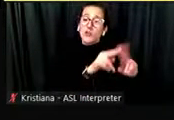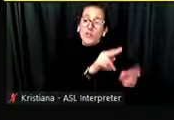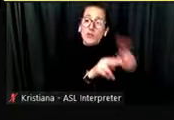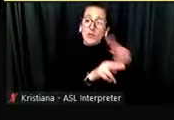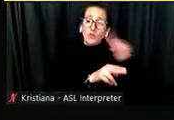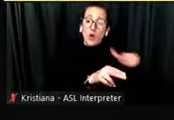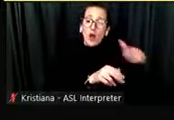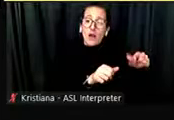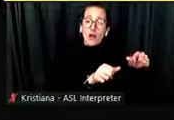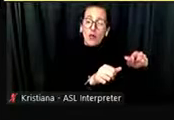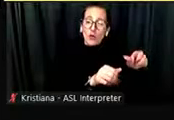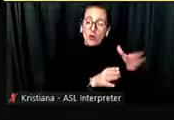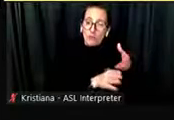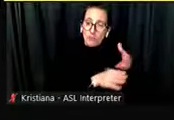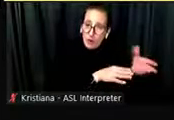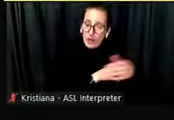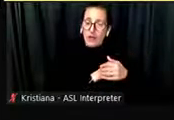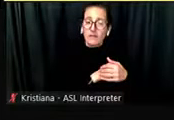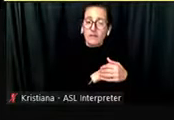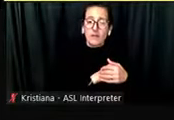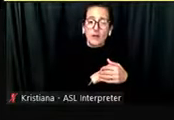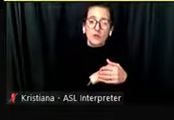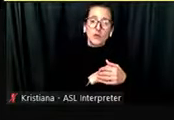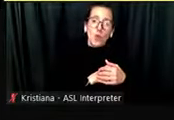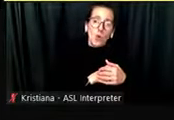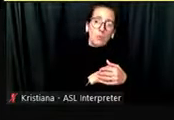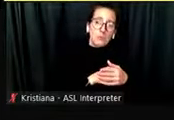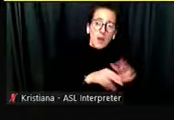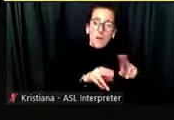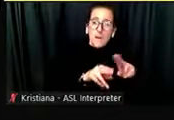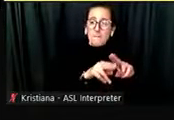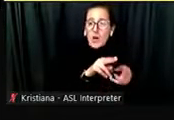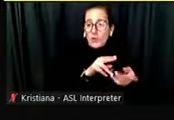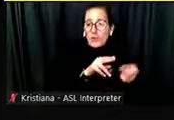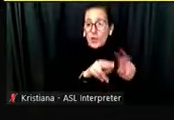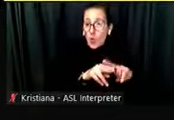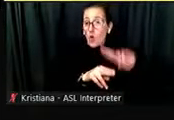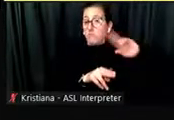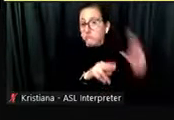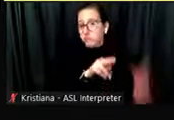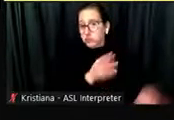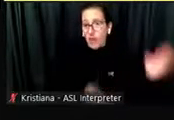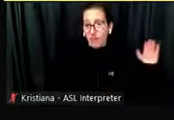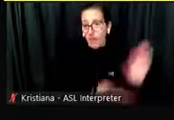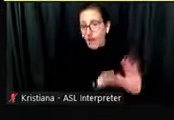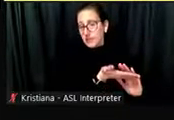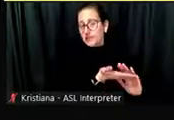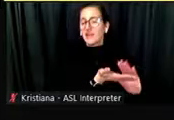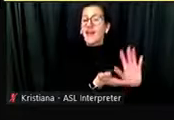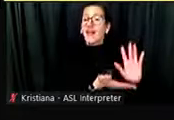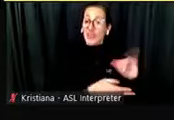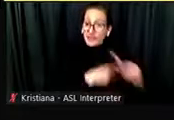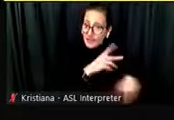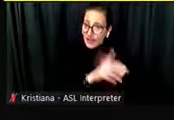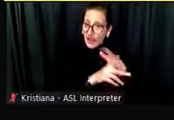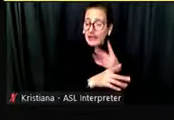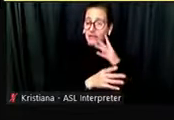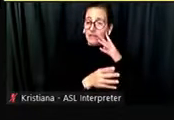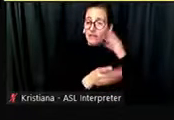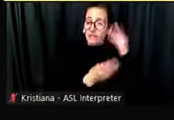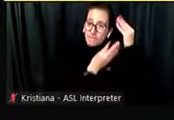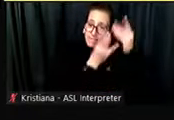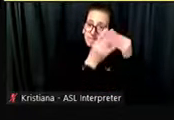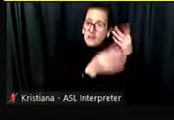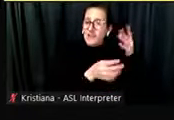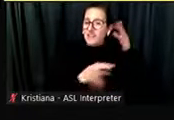might say moderately or significantly decrease that area. These are the decisions your commissioners have to make every day as they're creating